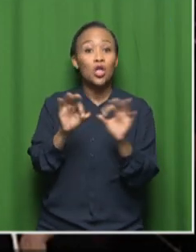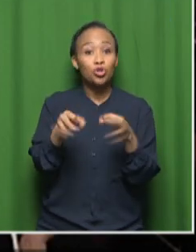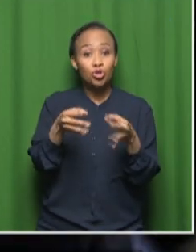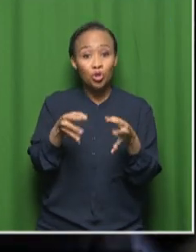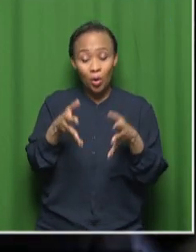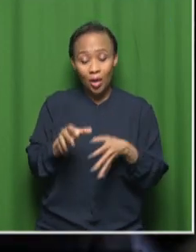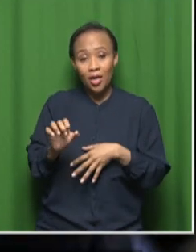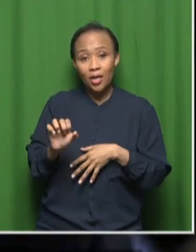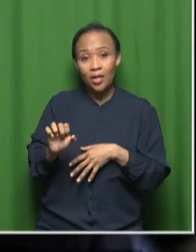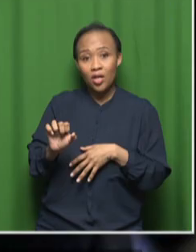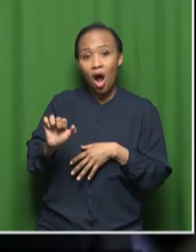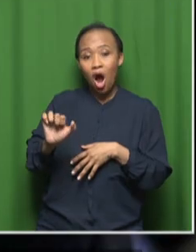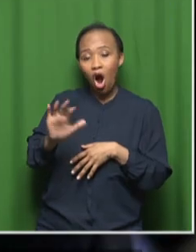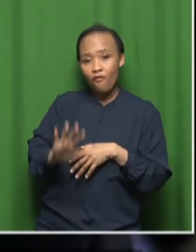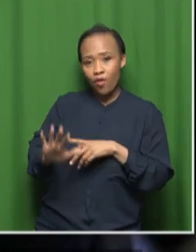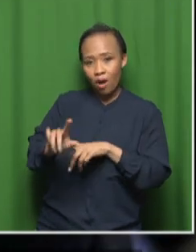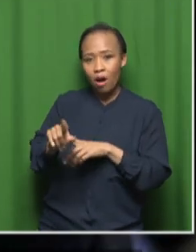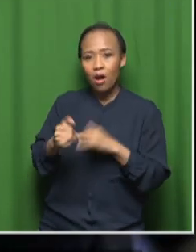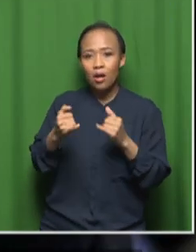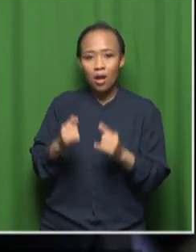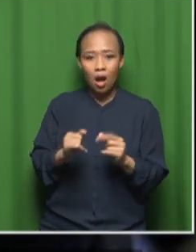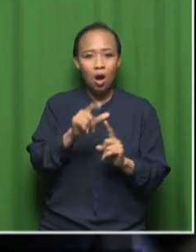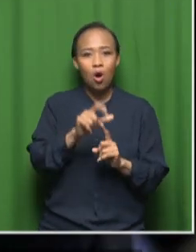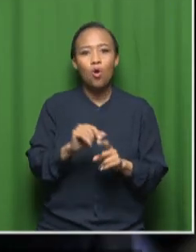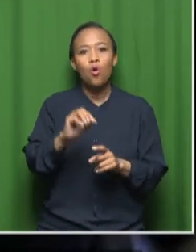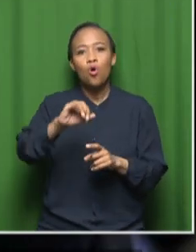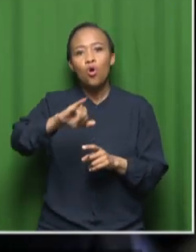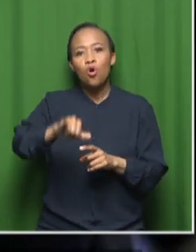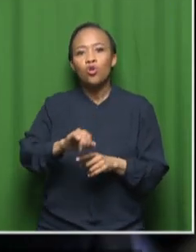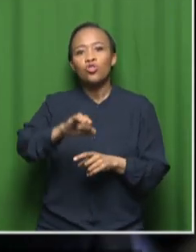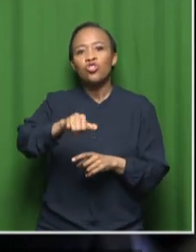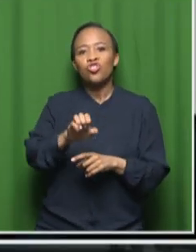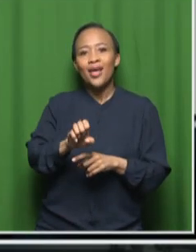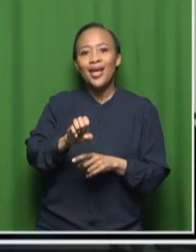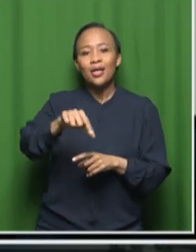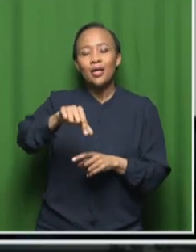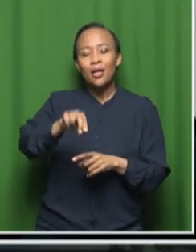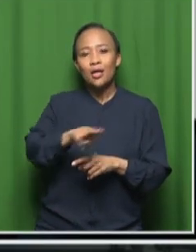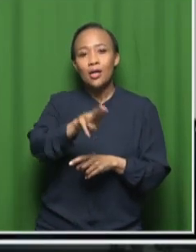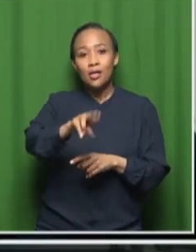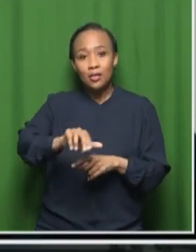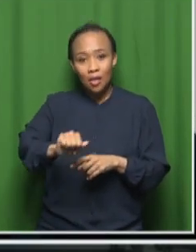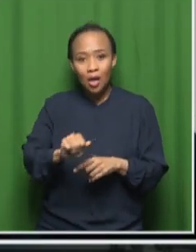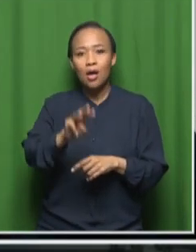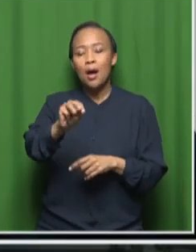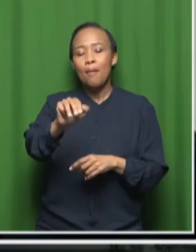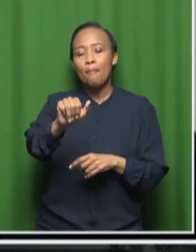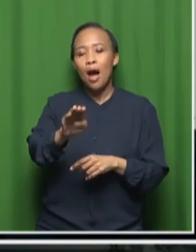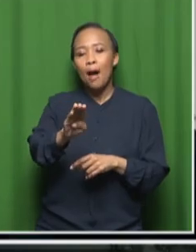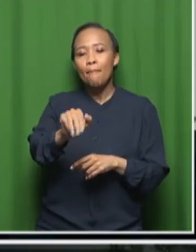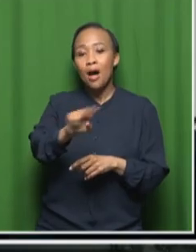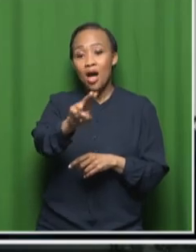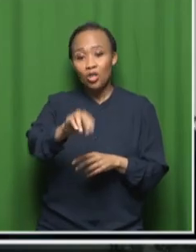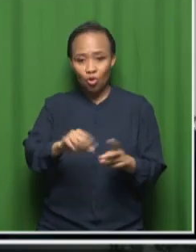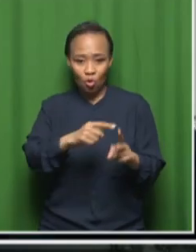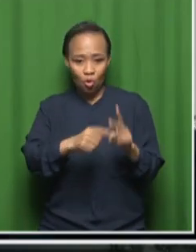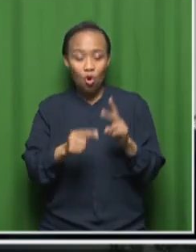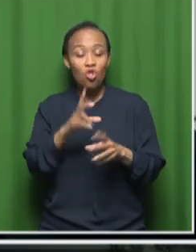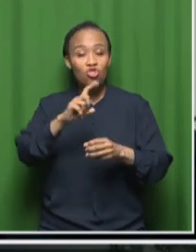this, we're joined this morning by Major Jeqeza Mabaso, Corps Officer and Administrator and Director of the Salvation